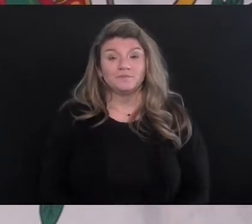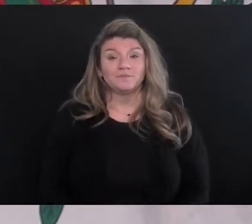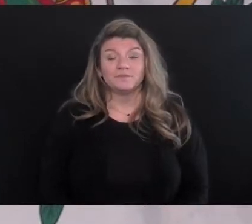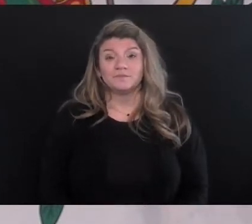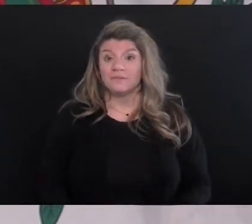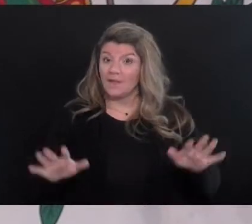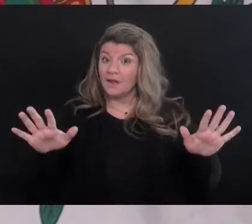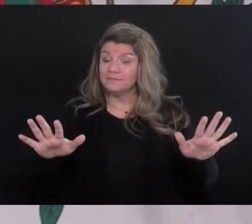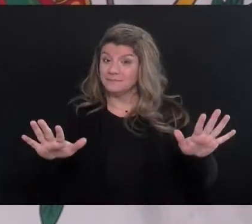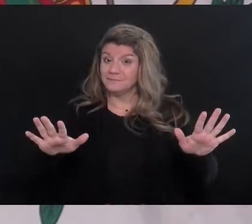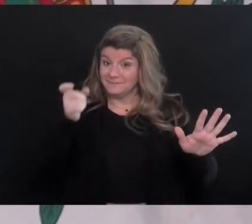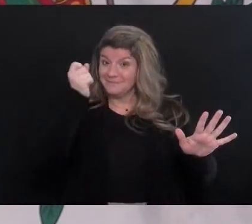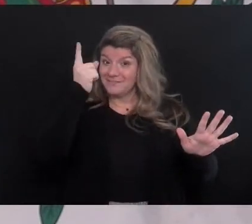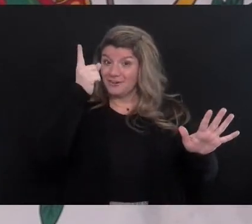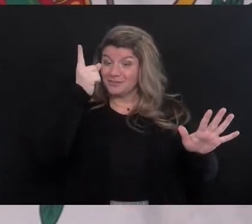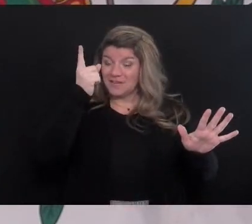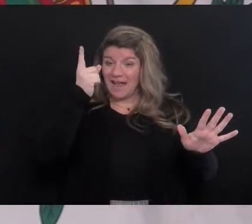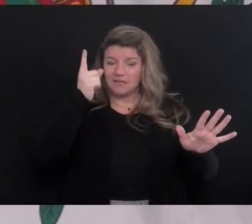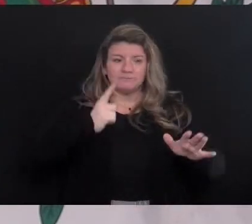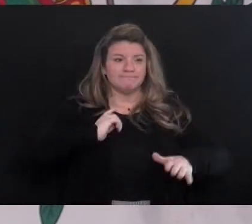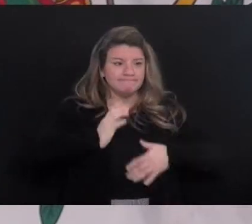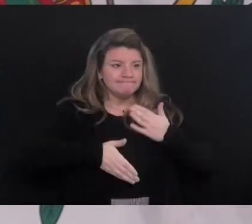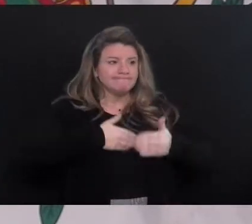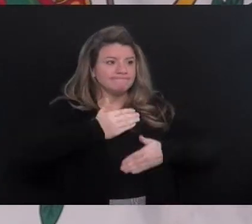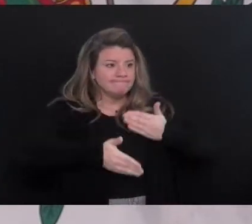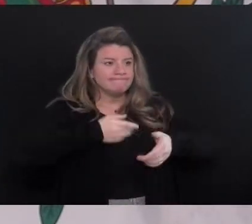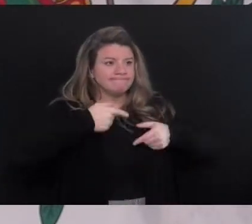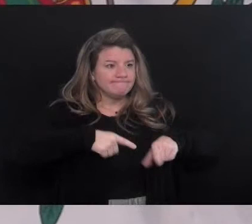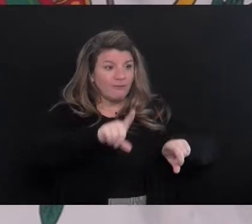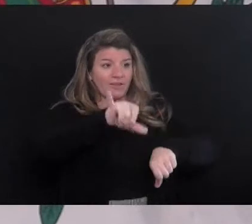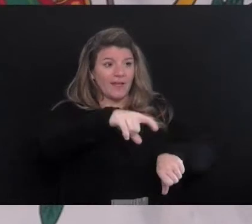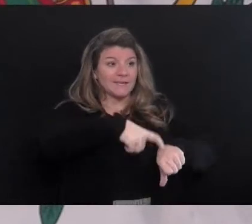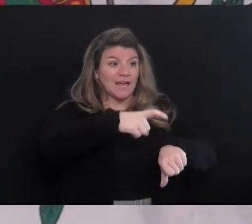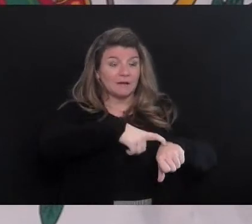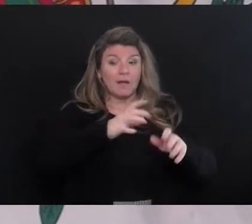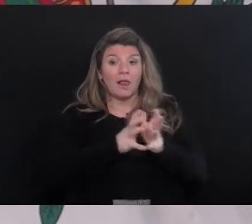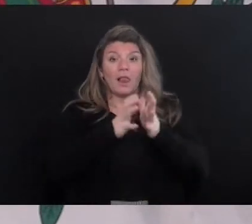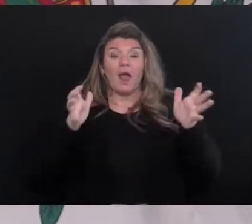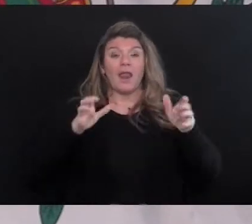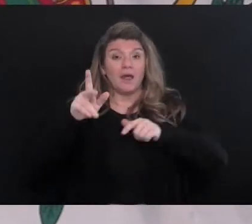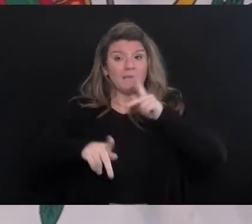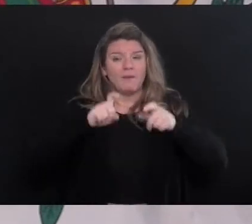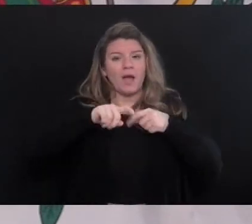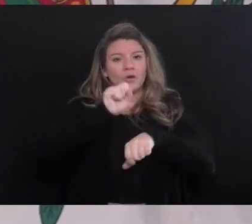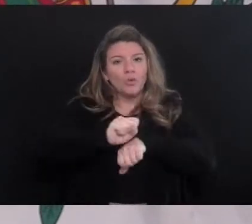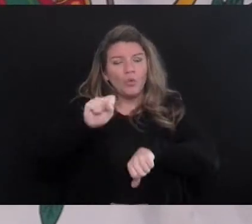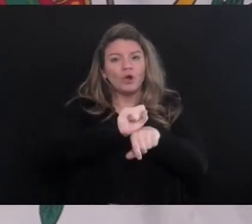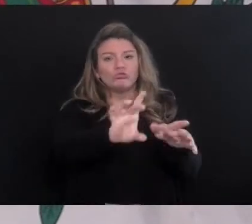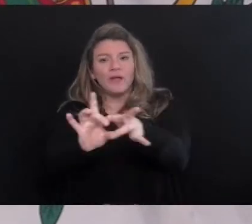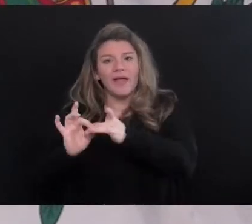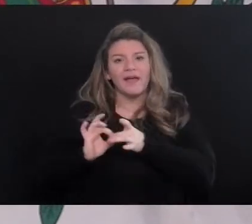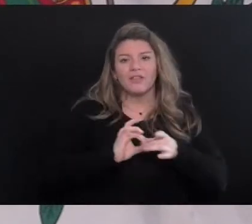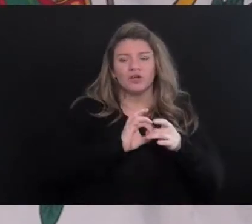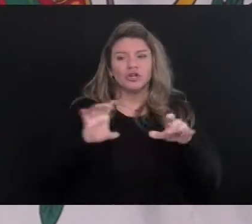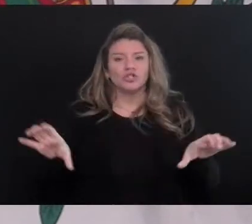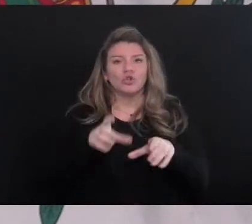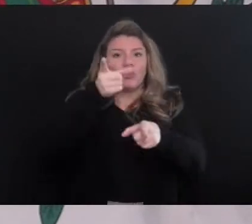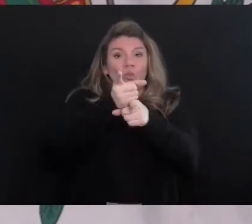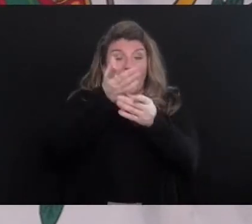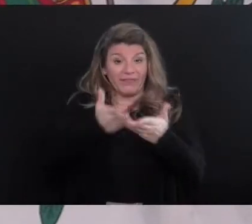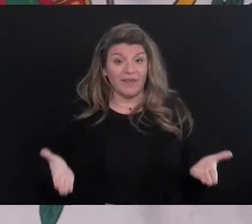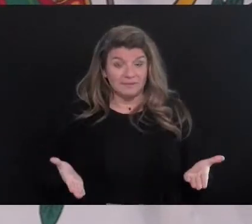Along the way, lots of people had to push the right buttons, did we not? We made West Virginia more business